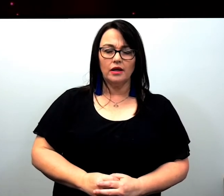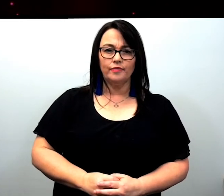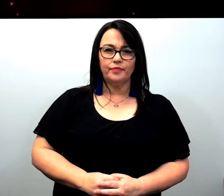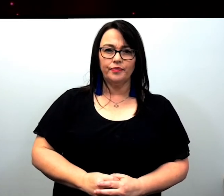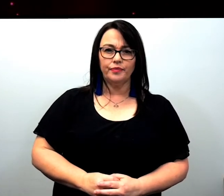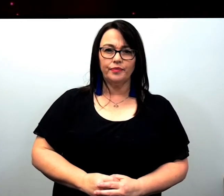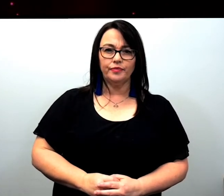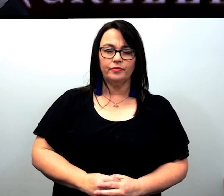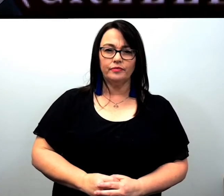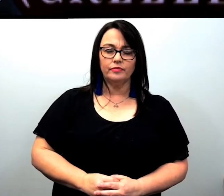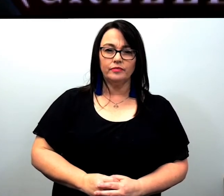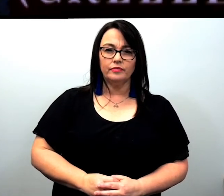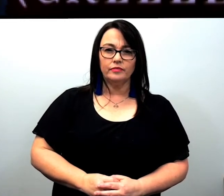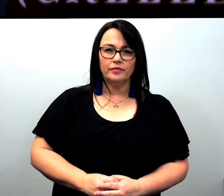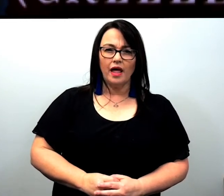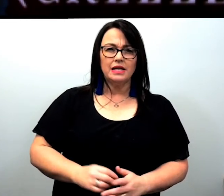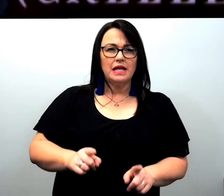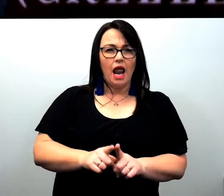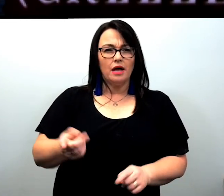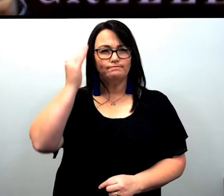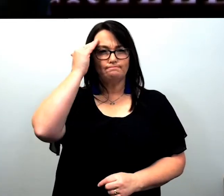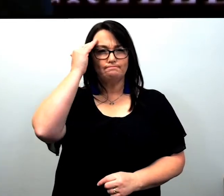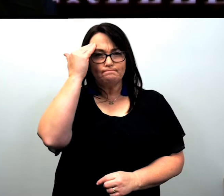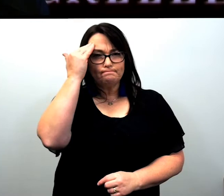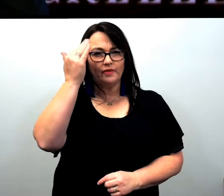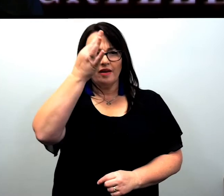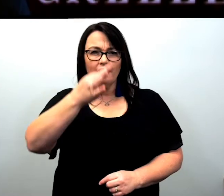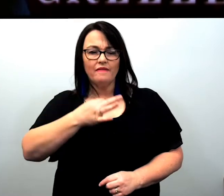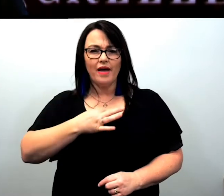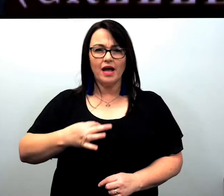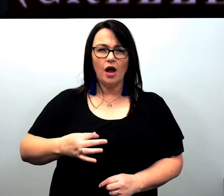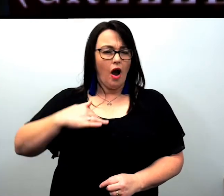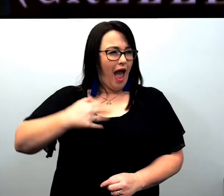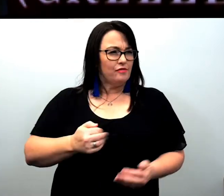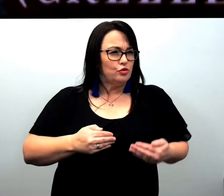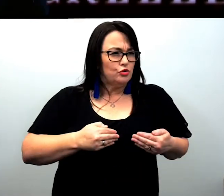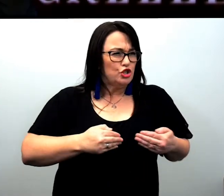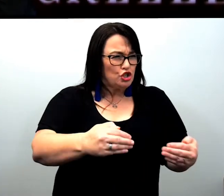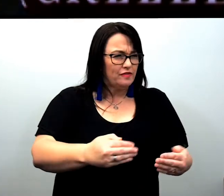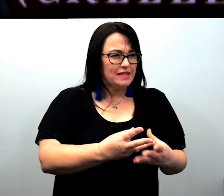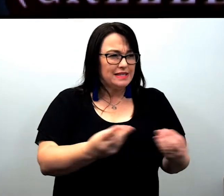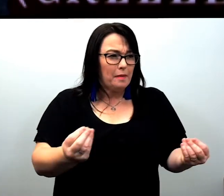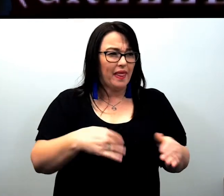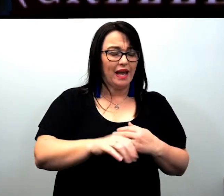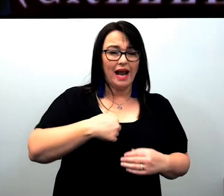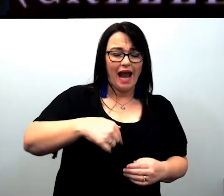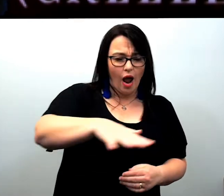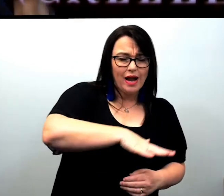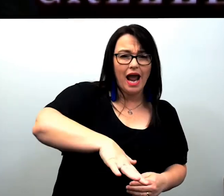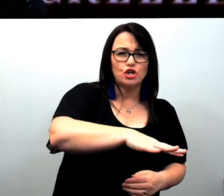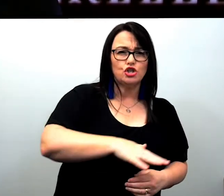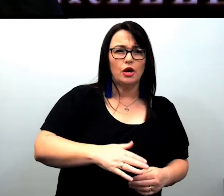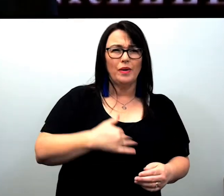words, there's a determination in faith that say, God, you've got to shift something in our nation. God, you've got to shift something in the